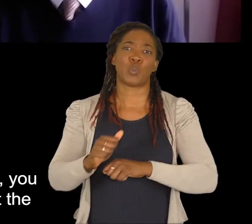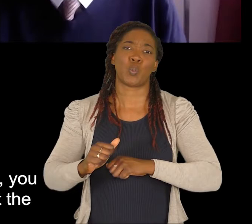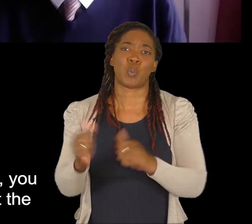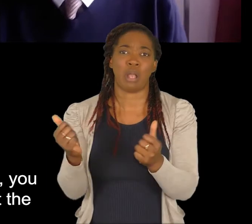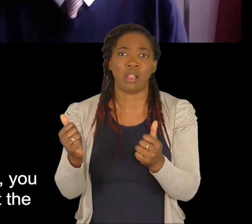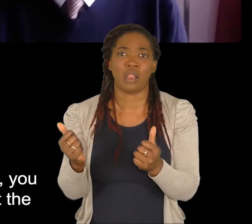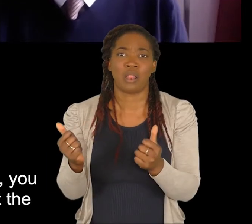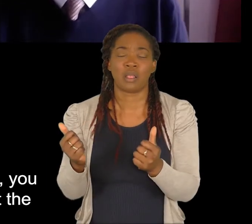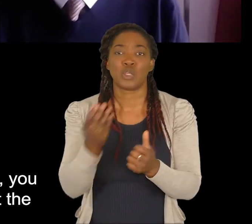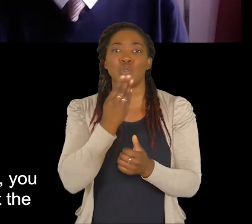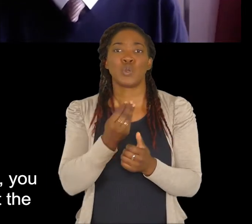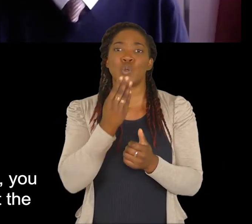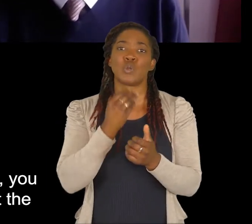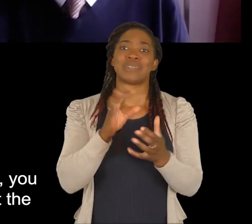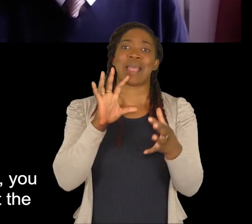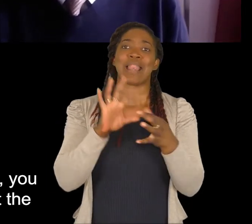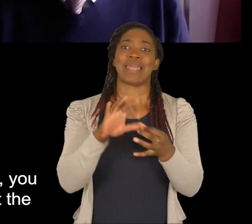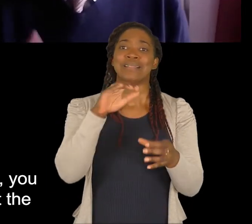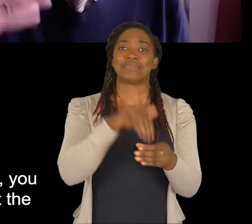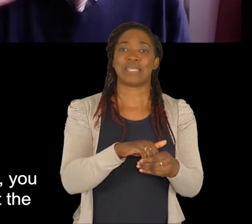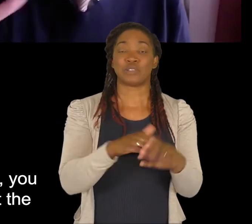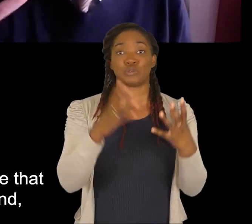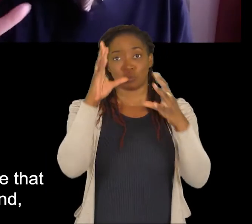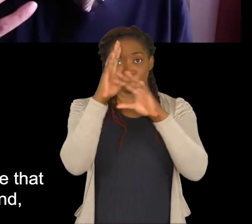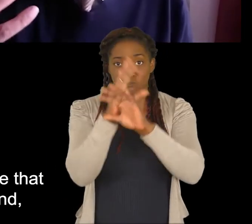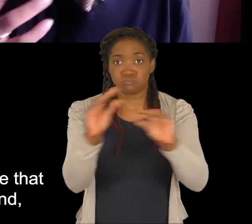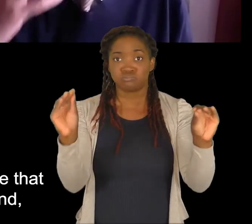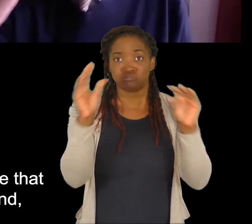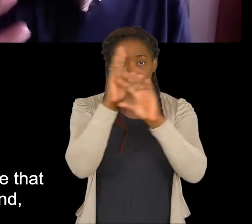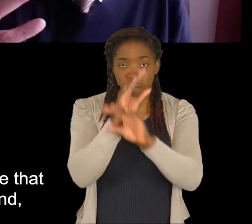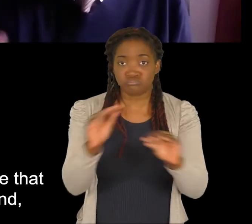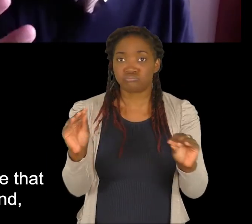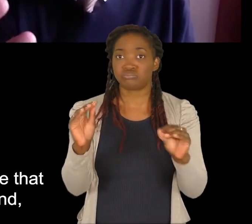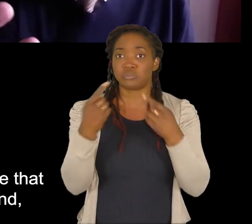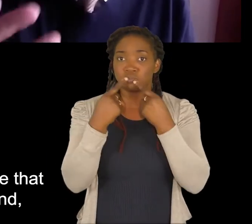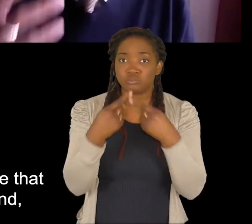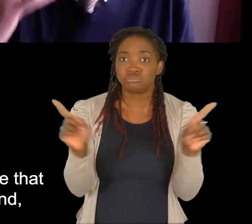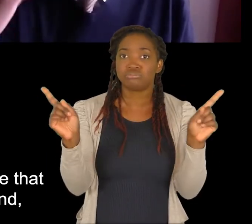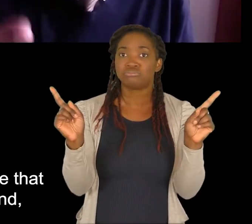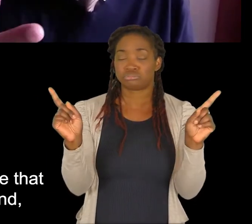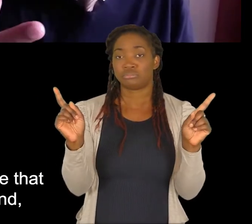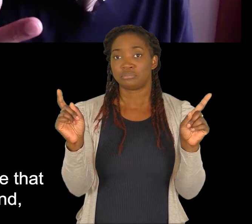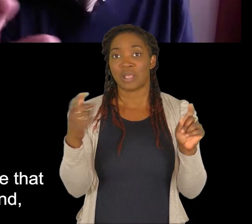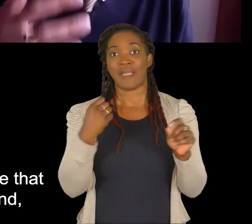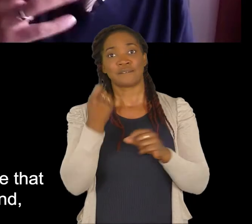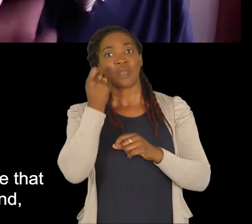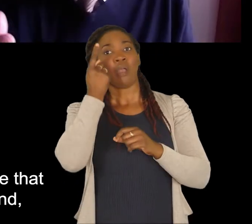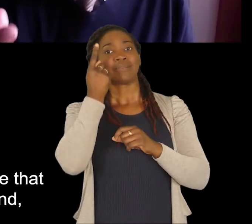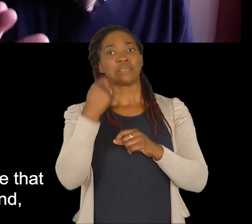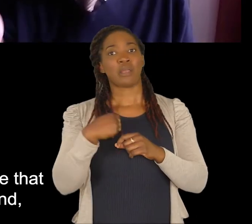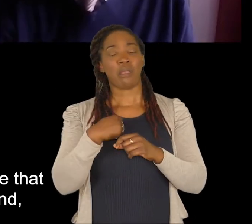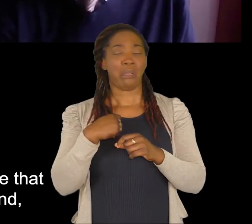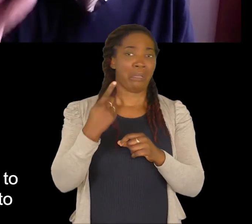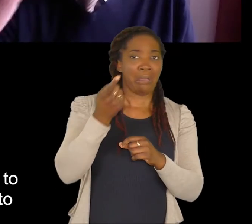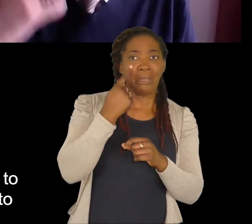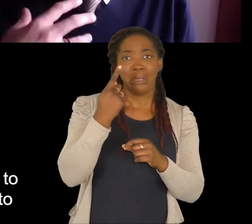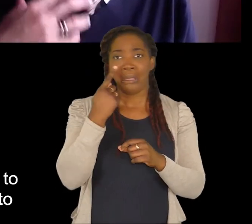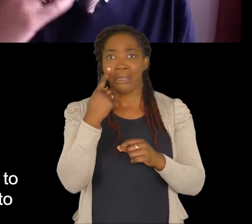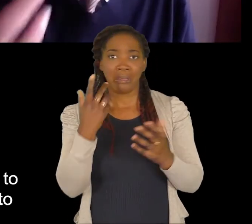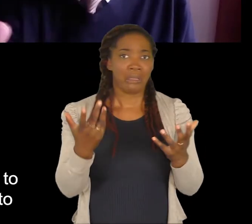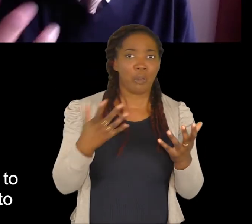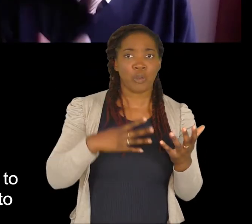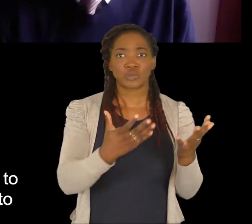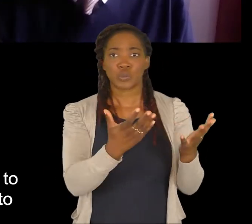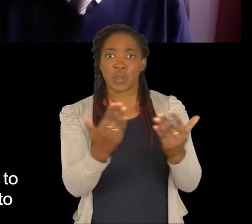well, right? Is using LinkedIn to sort of get the message out there. Get the message out there that you've got an idea that you're looking to fund, you'd like